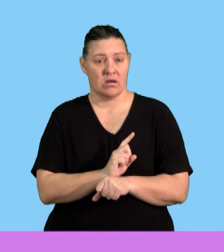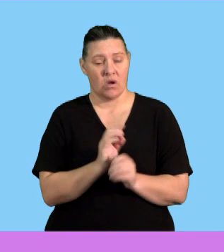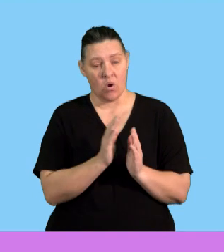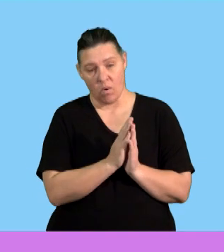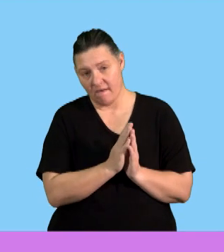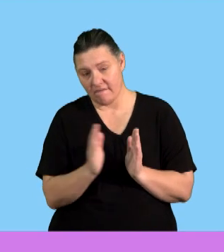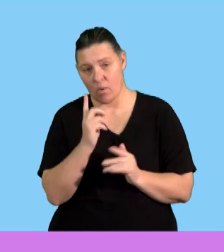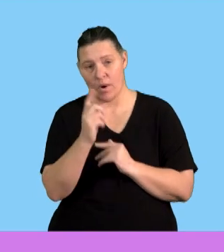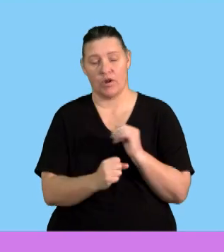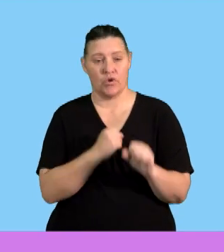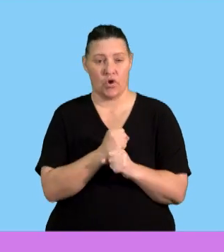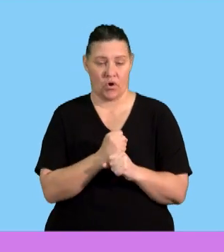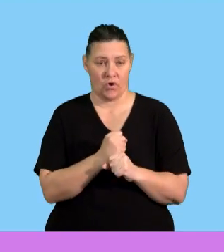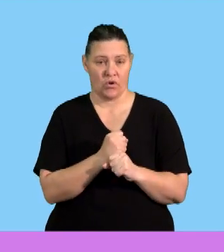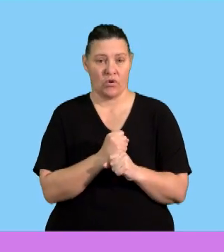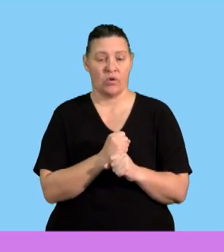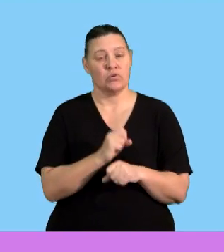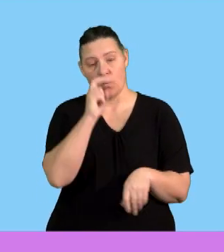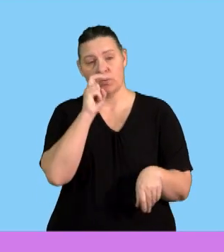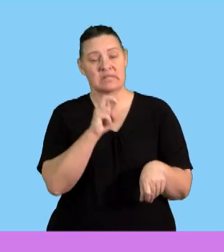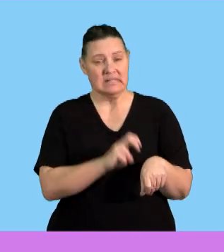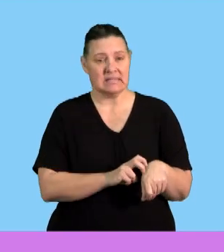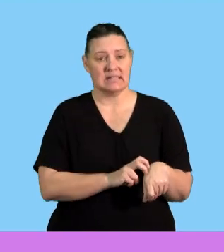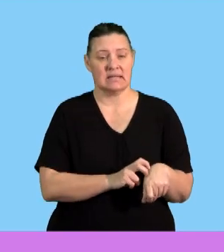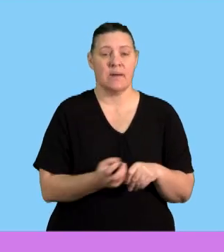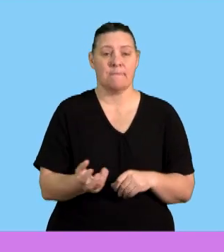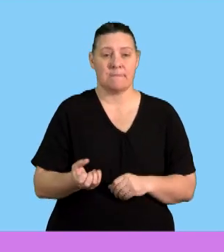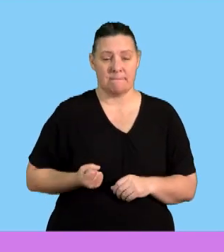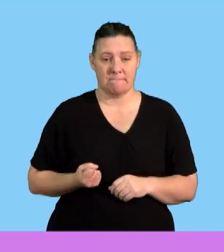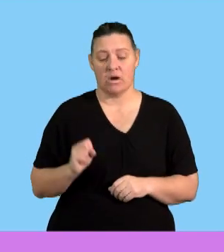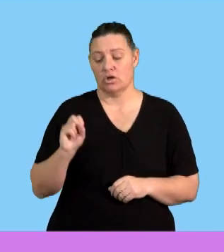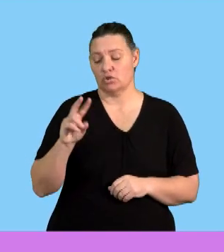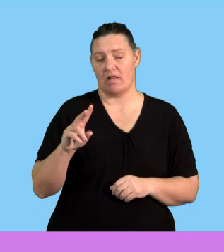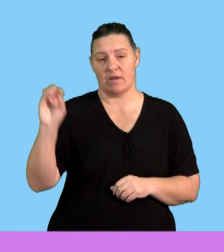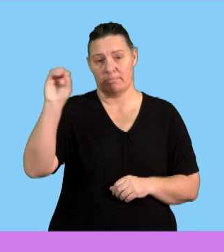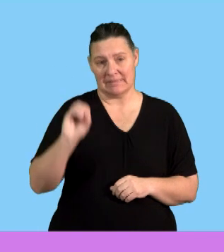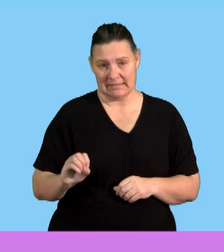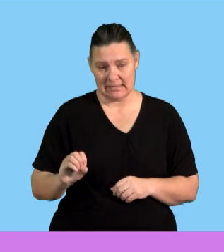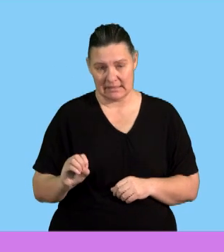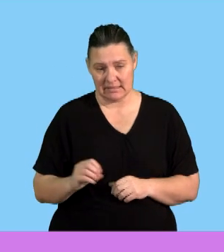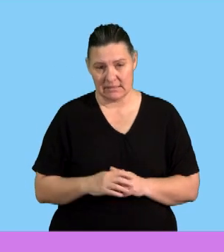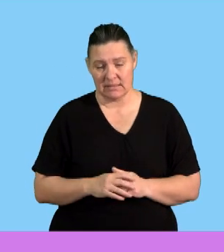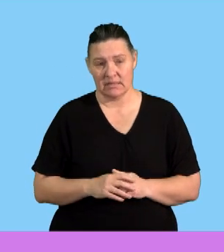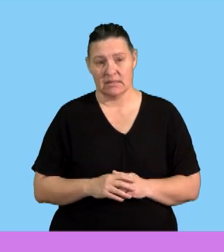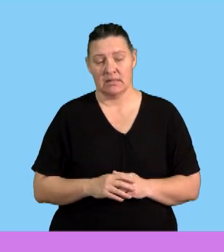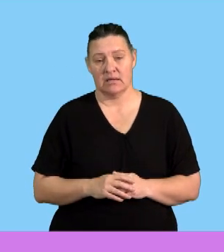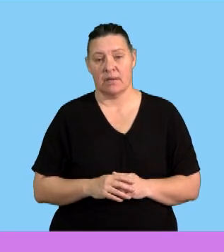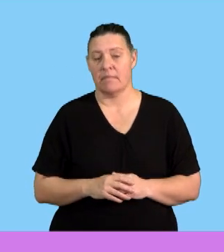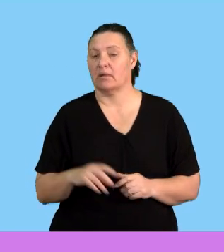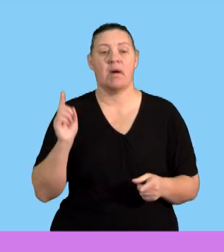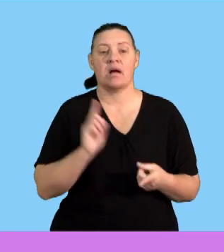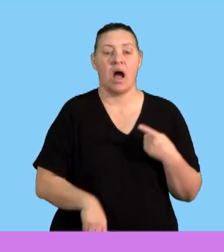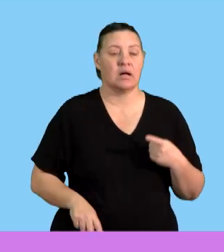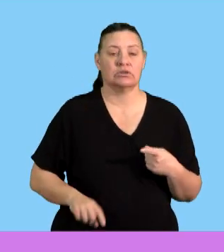over this 1 year, we need to earn 12% interest. But